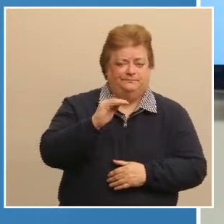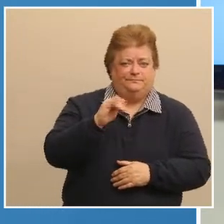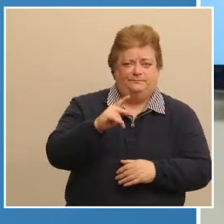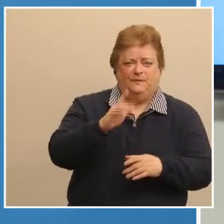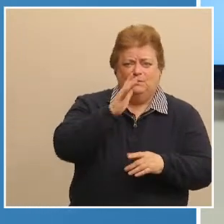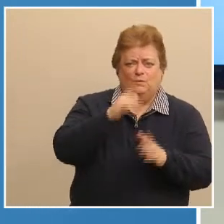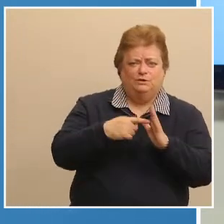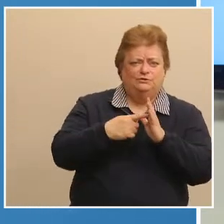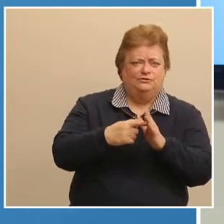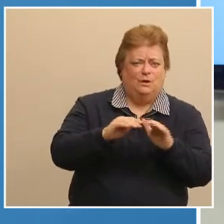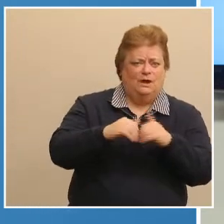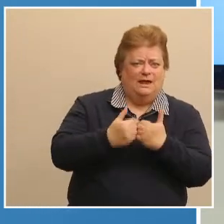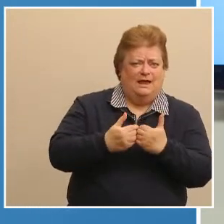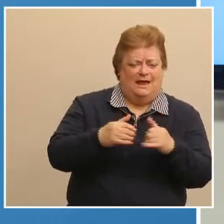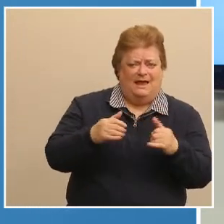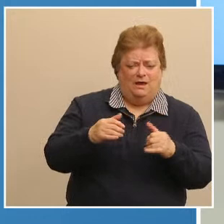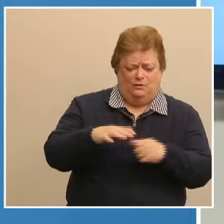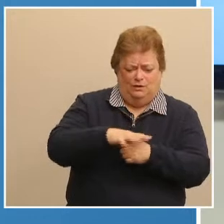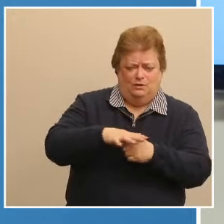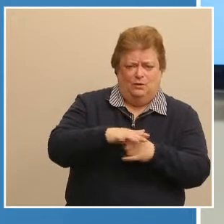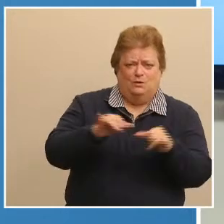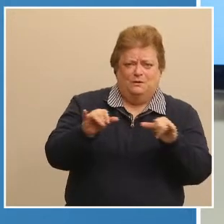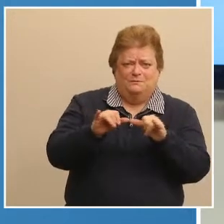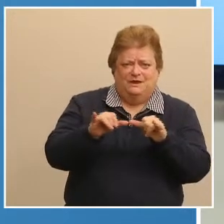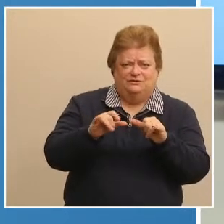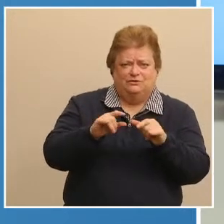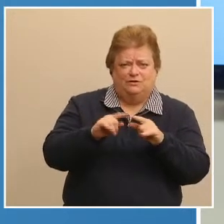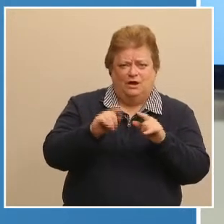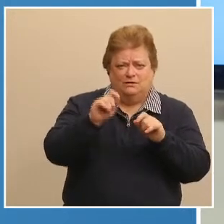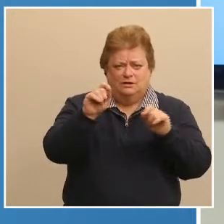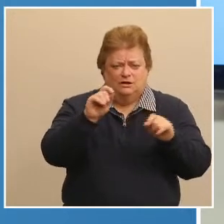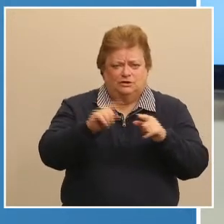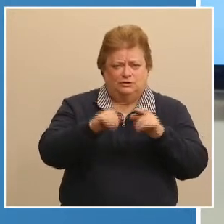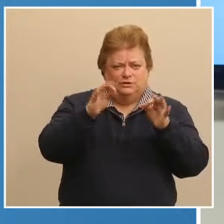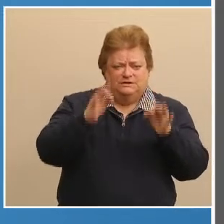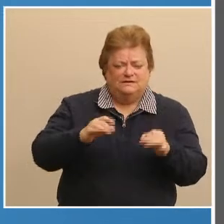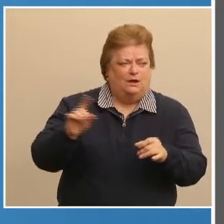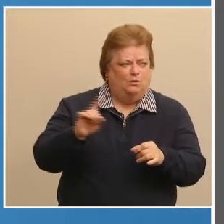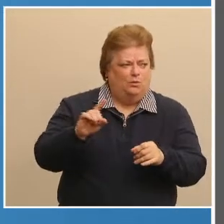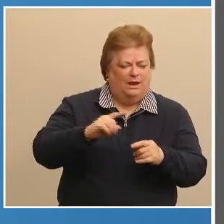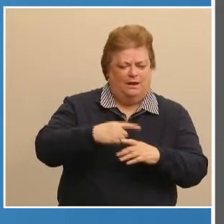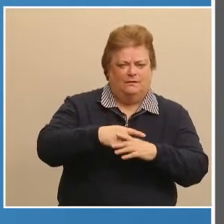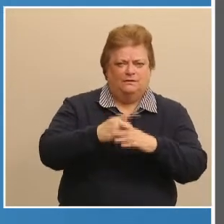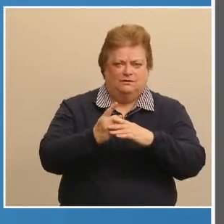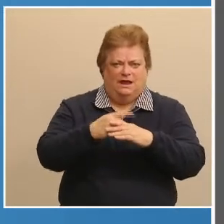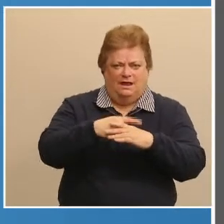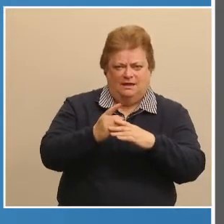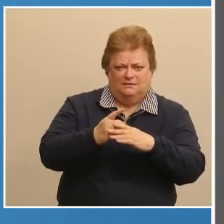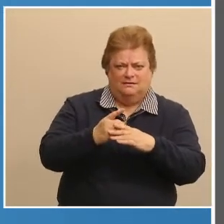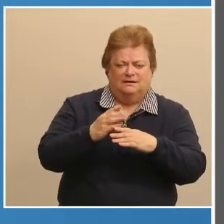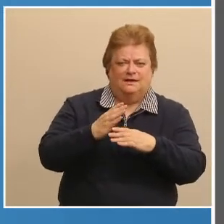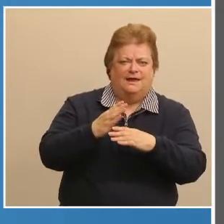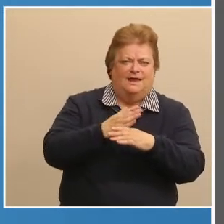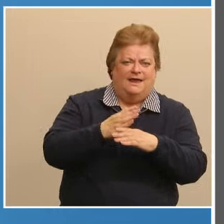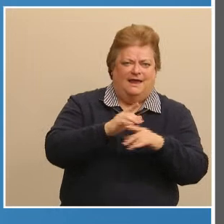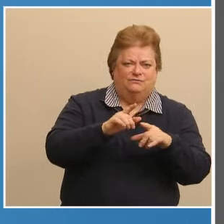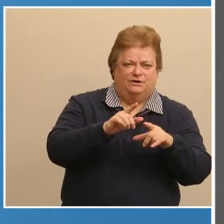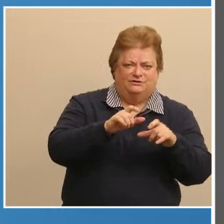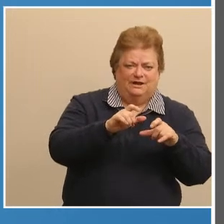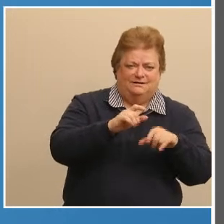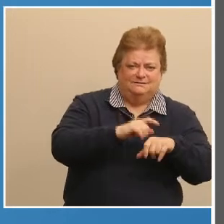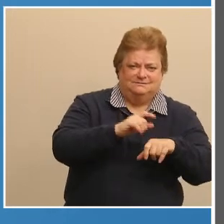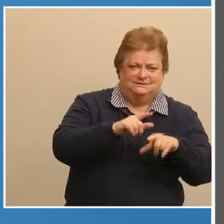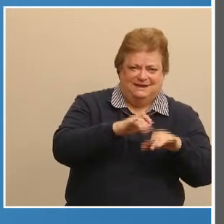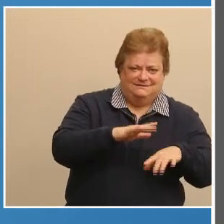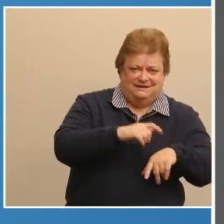also shows how our local metrics are plotted to determine the position of the risk style. The average testing turnaround